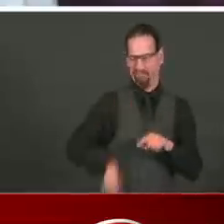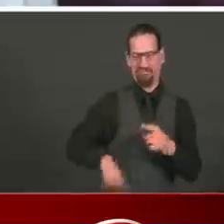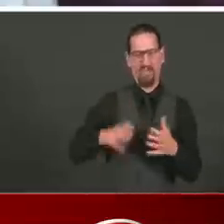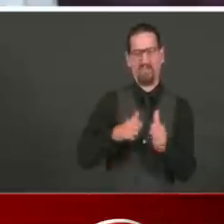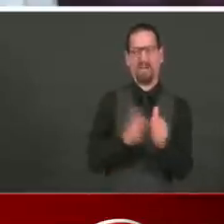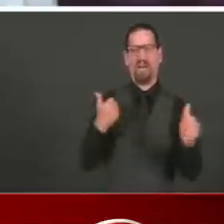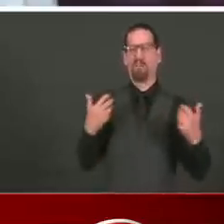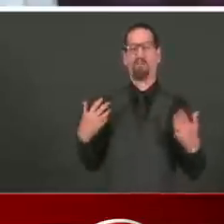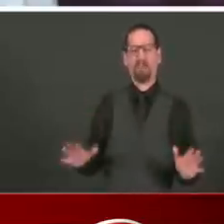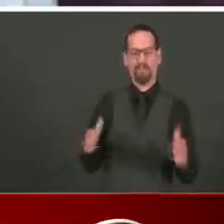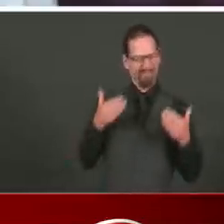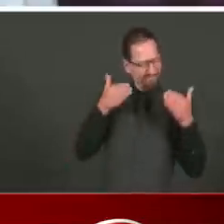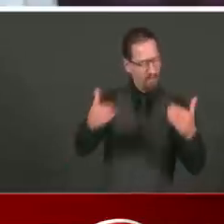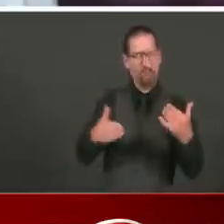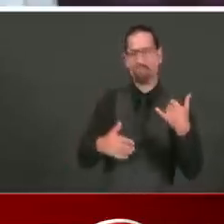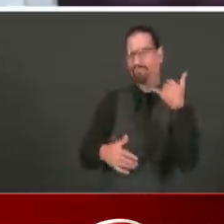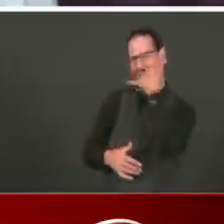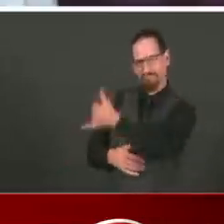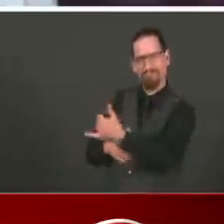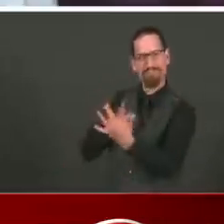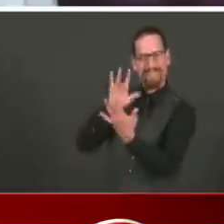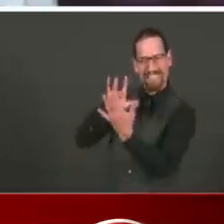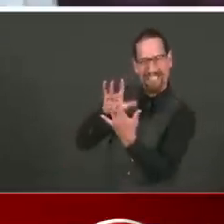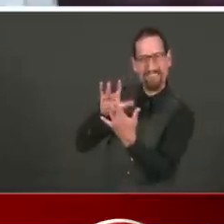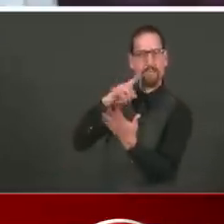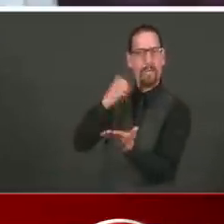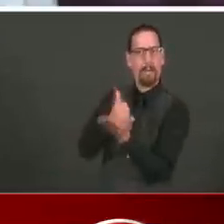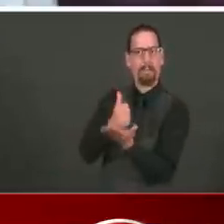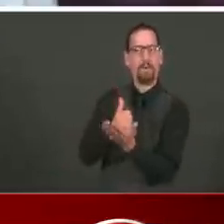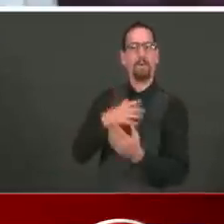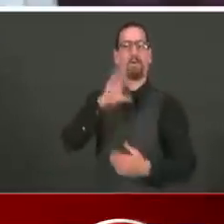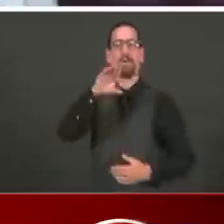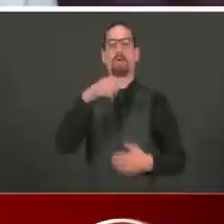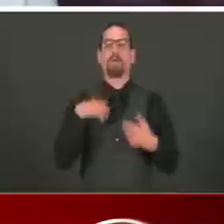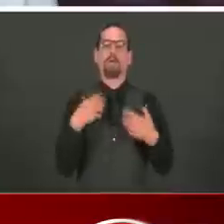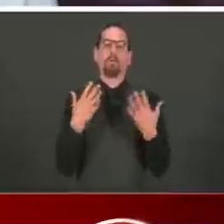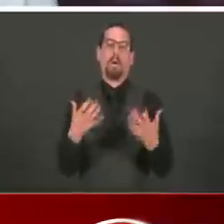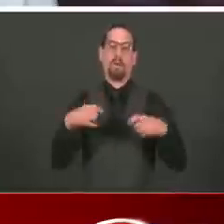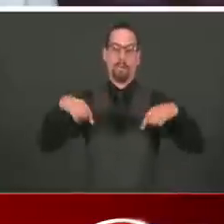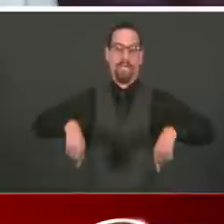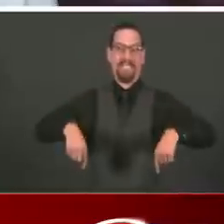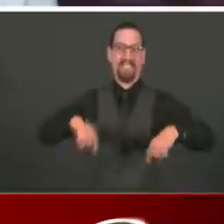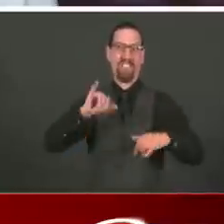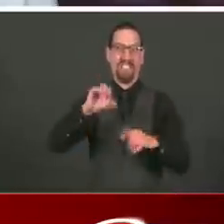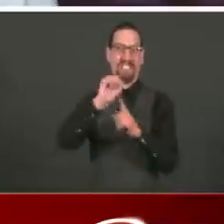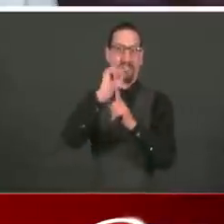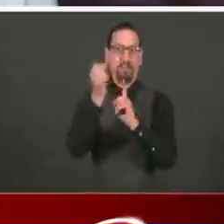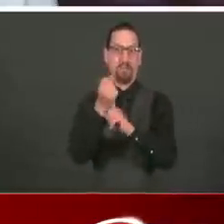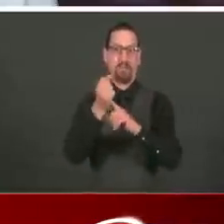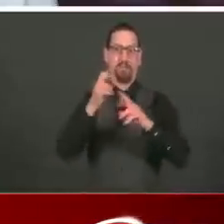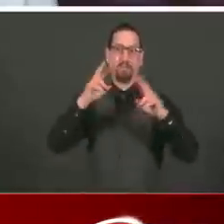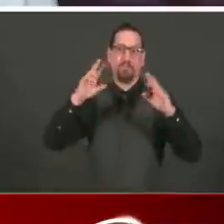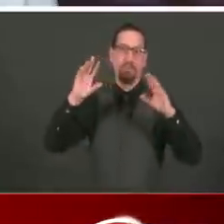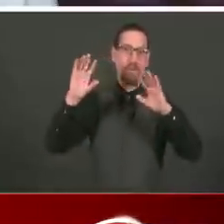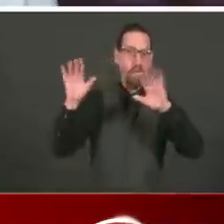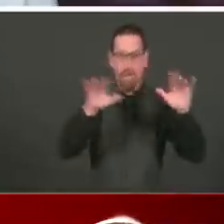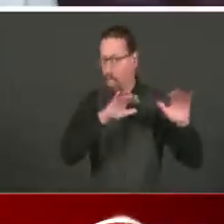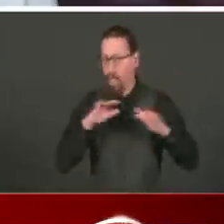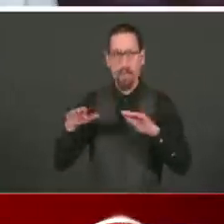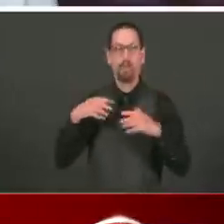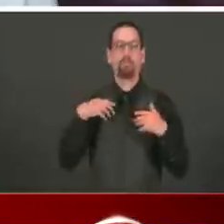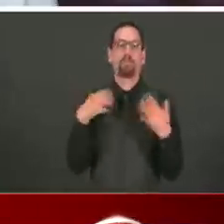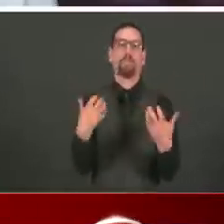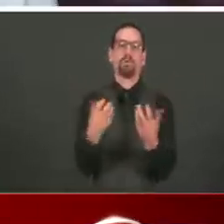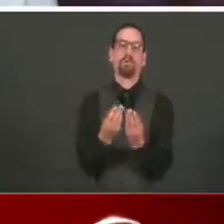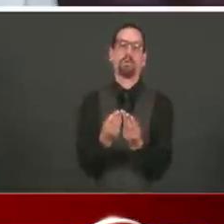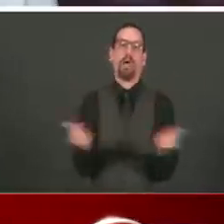of this is we want to resolve these issues before an eviction. That's why it's eviction diversion. We want to see